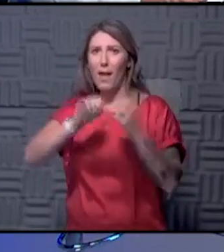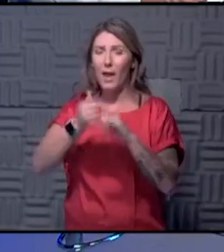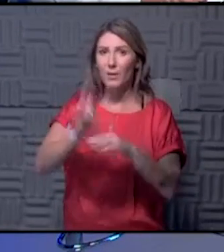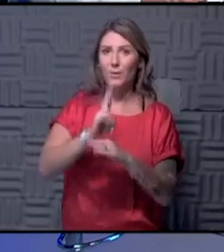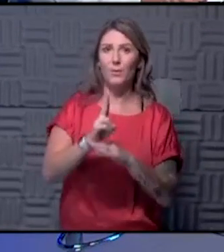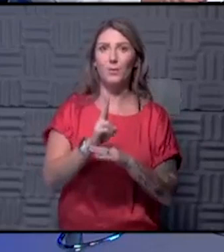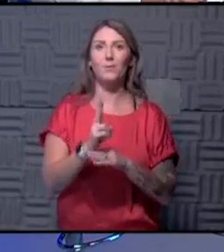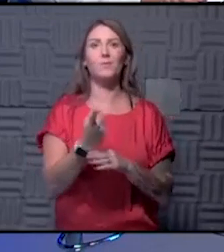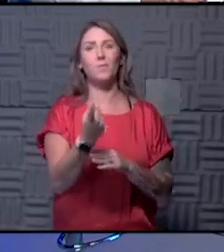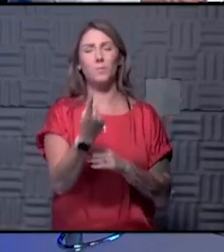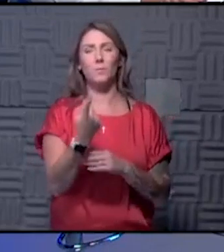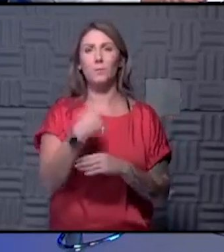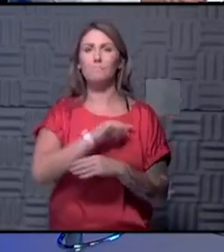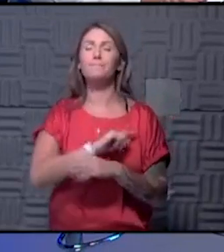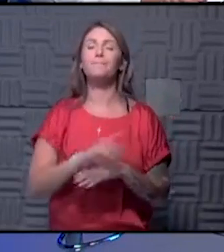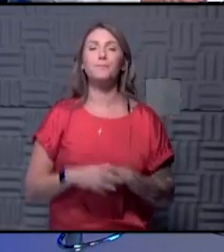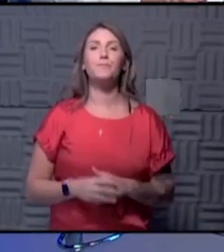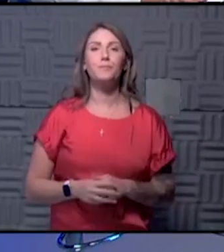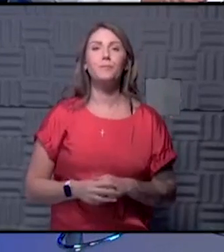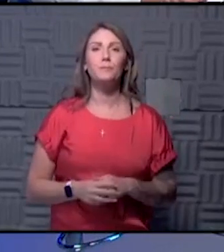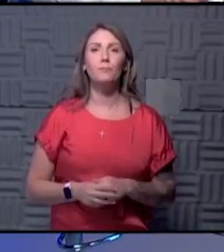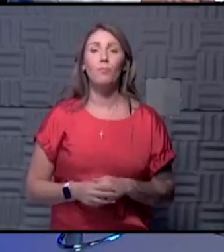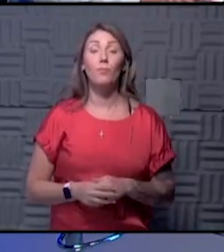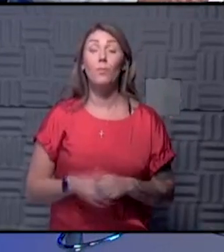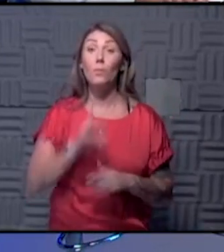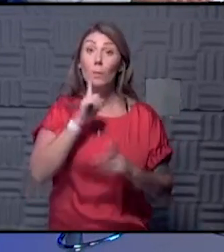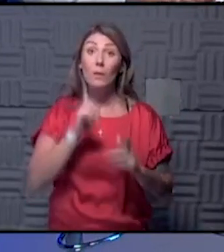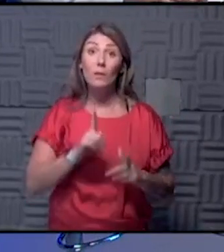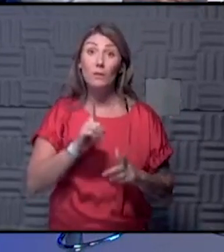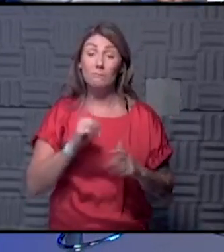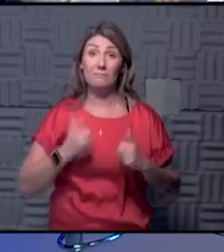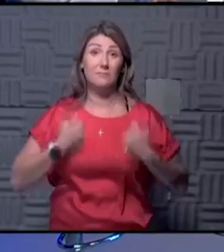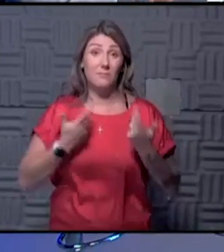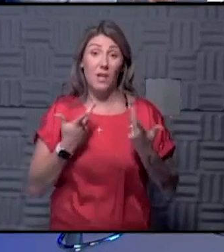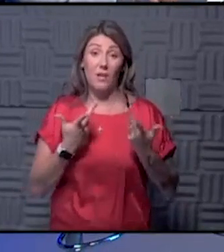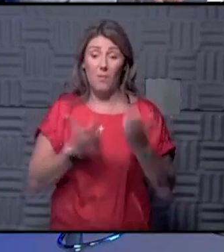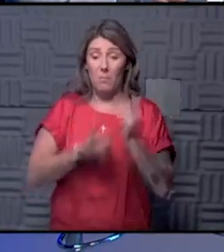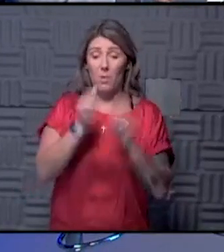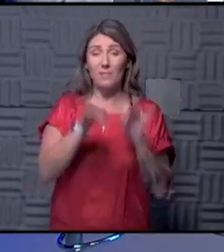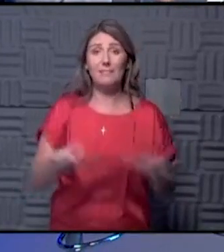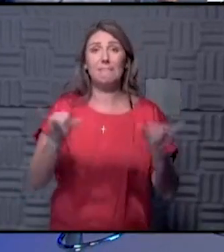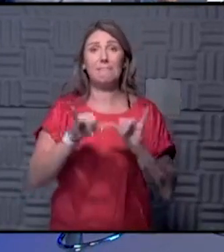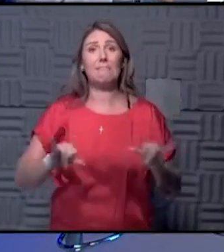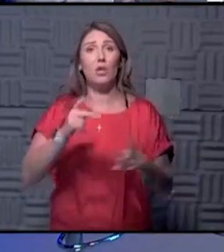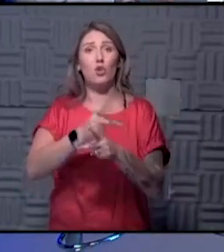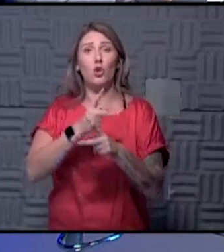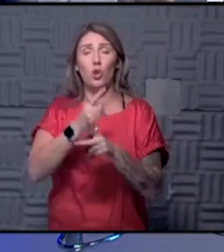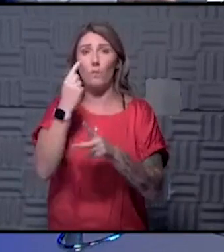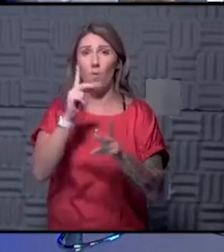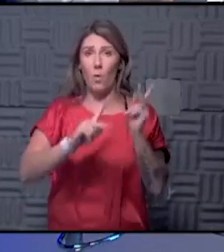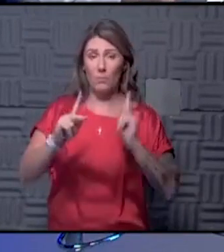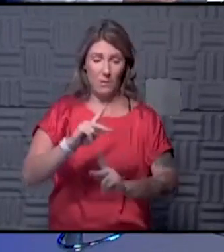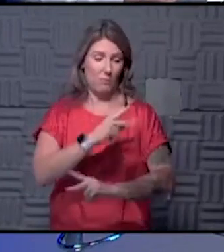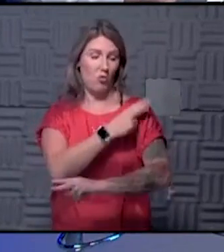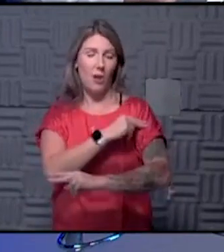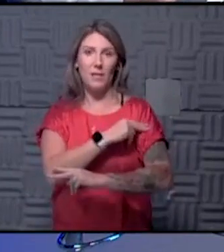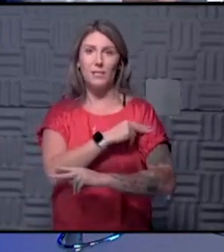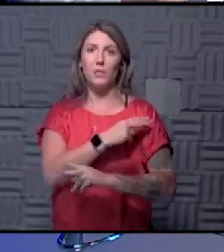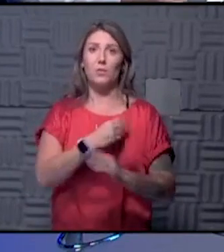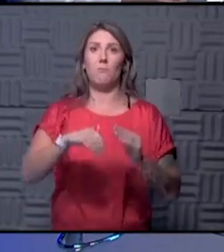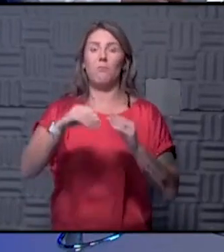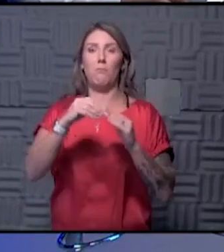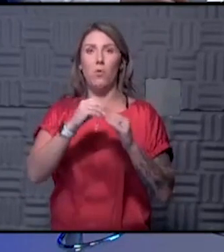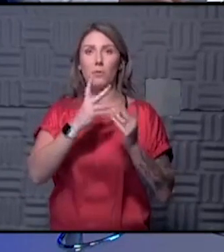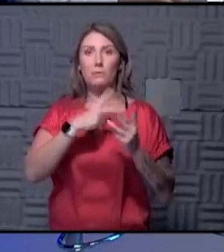Hawkeye, you and I could probably take this on. The reality is most of the things he's had are standard of care for people who are hospitalized and more acutely ill. That